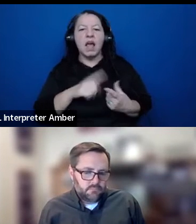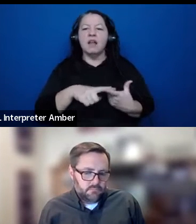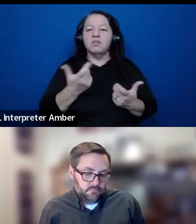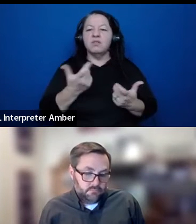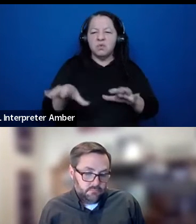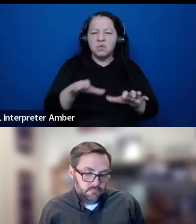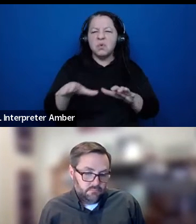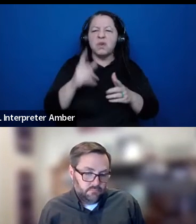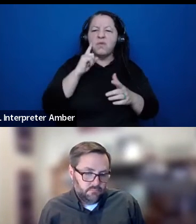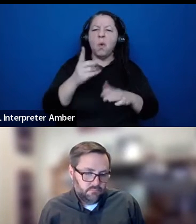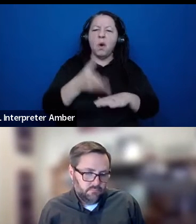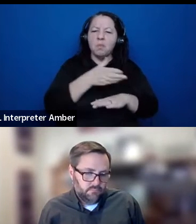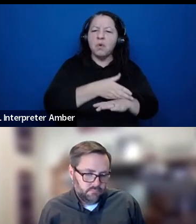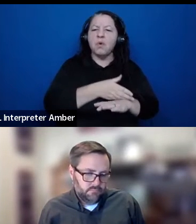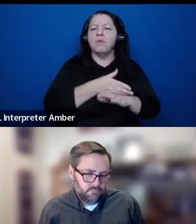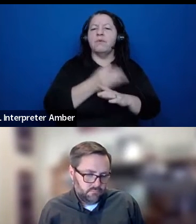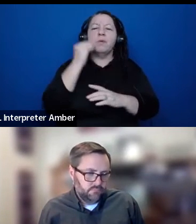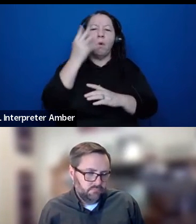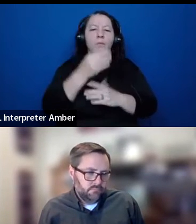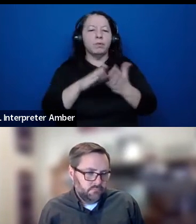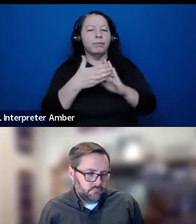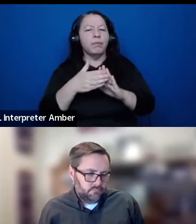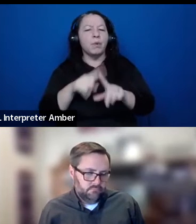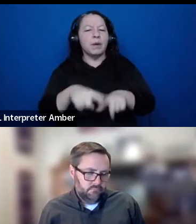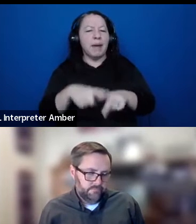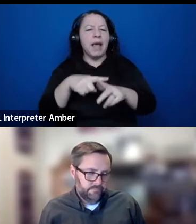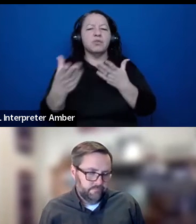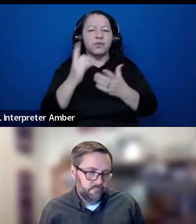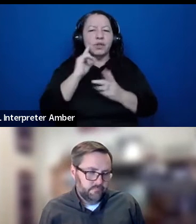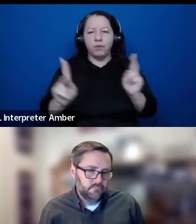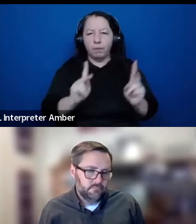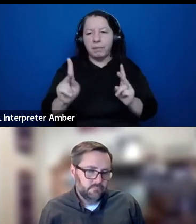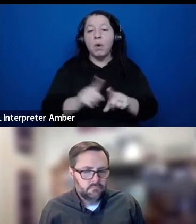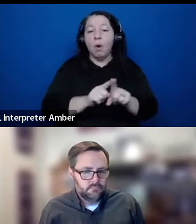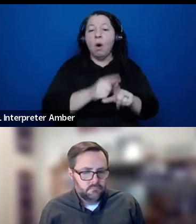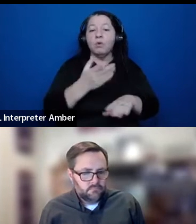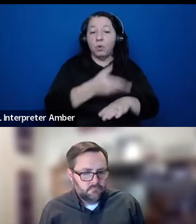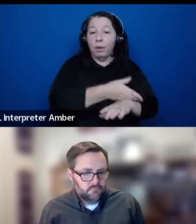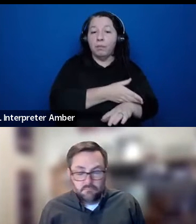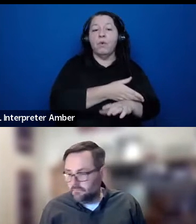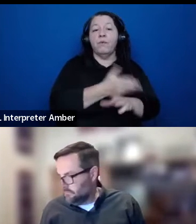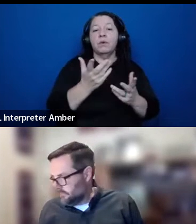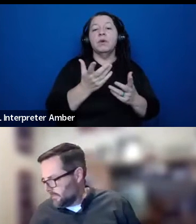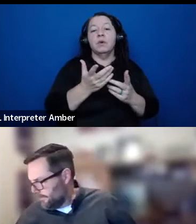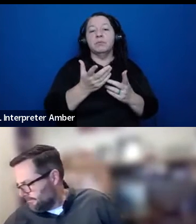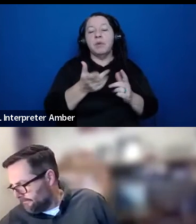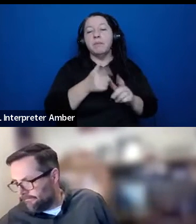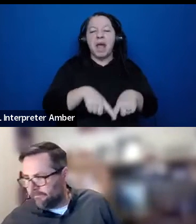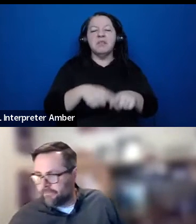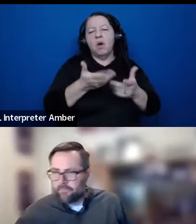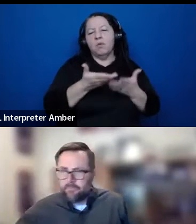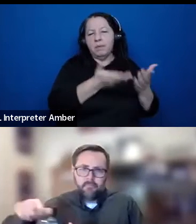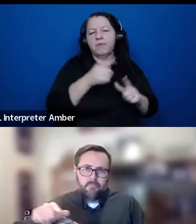which kind of also would go into a little bit of the recommendations that they're getting from the Department of Justice. But we